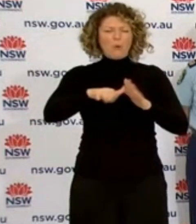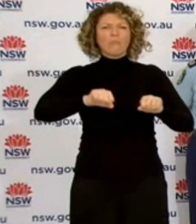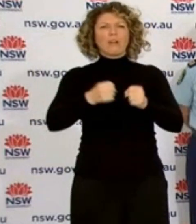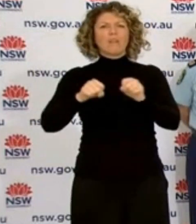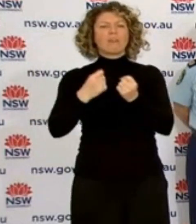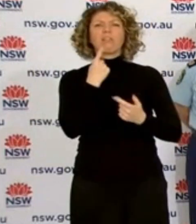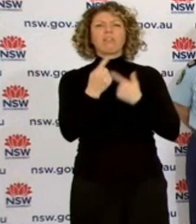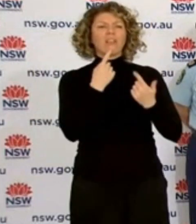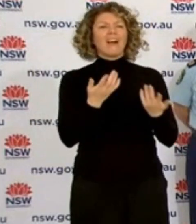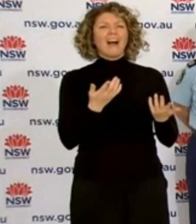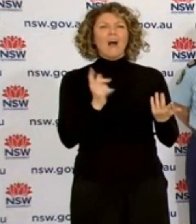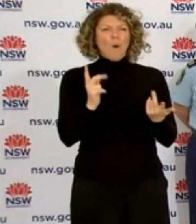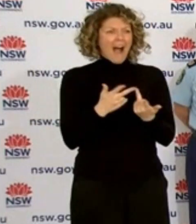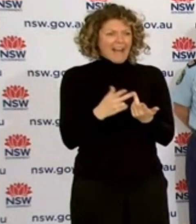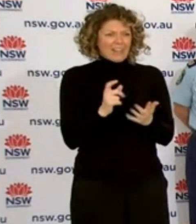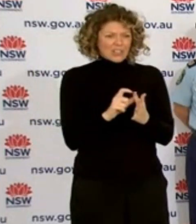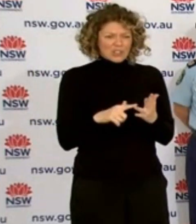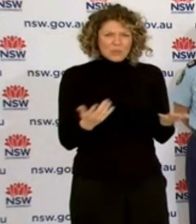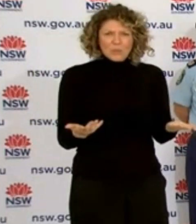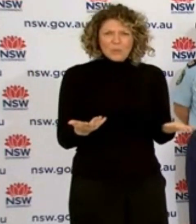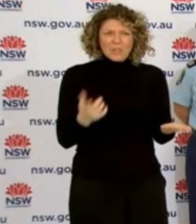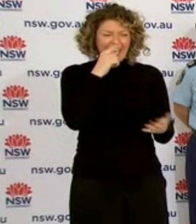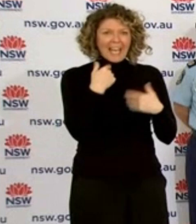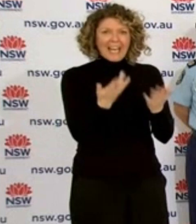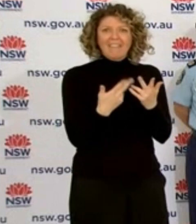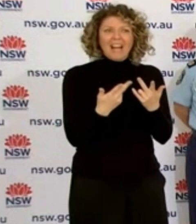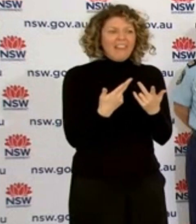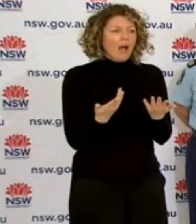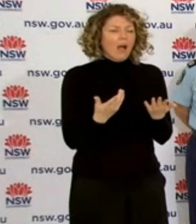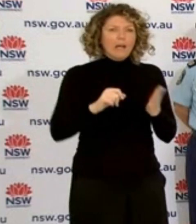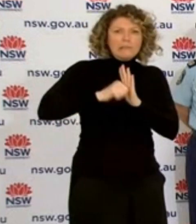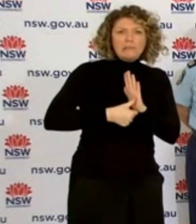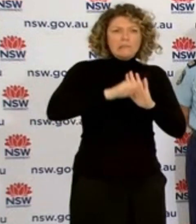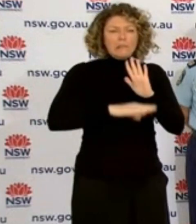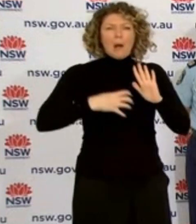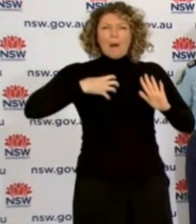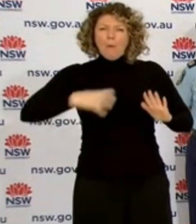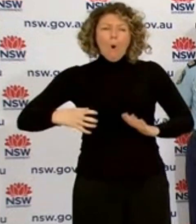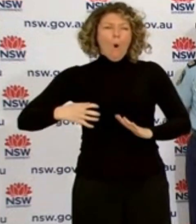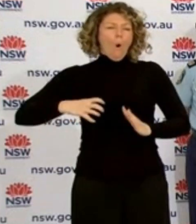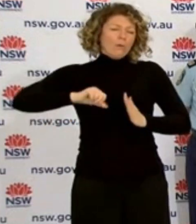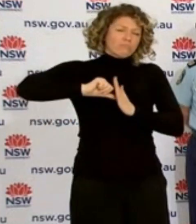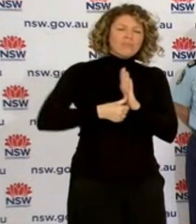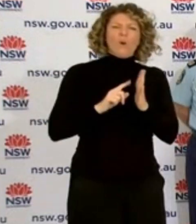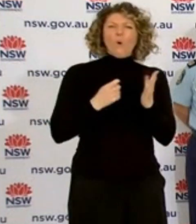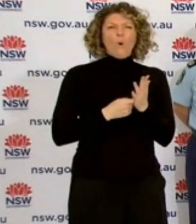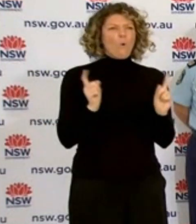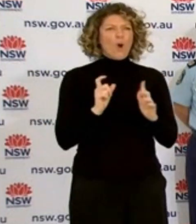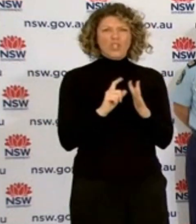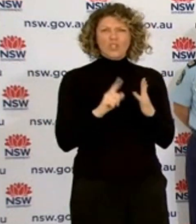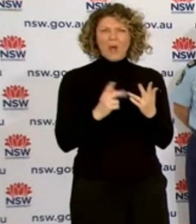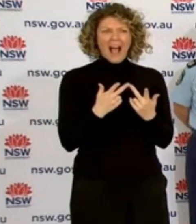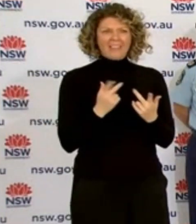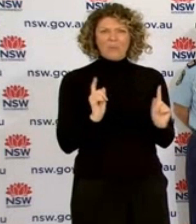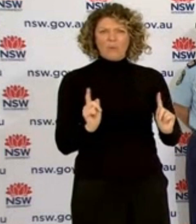more tools left in the toolkit? Are there any more restrictions, any more orders to make things better, or is this the best that can be done? I think